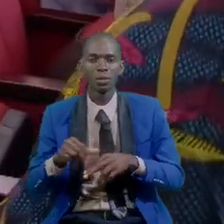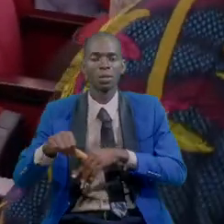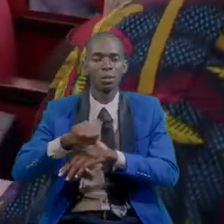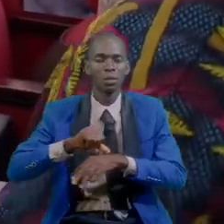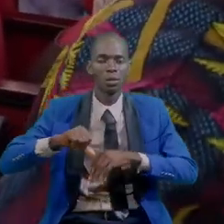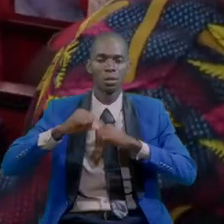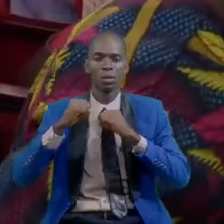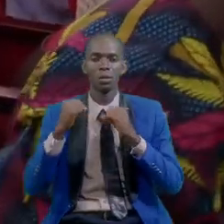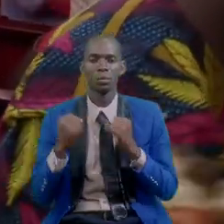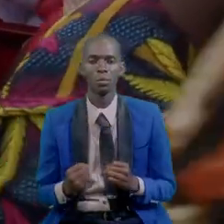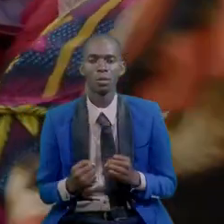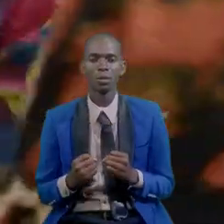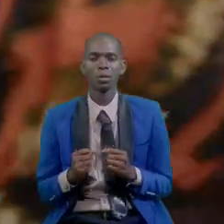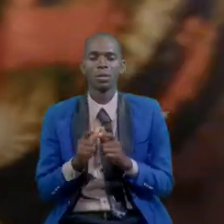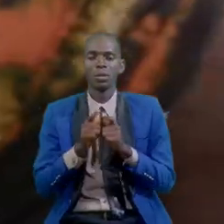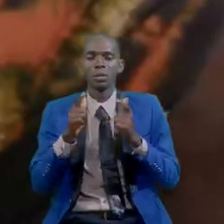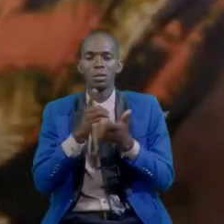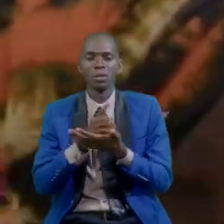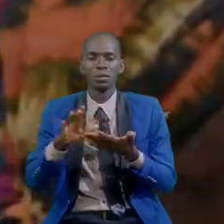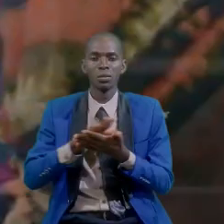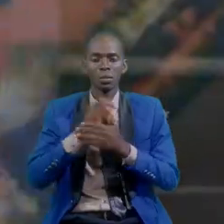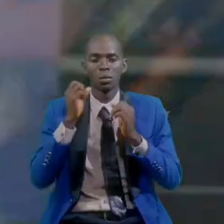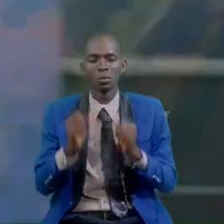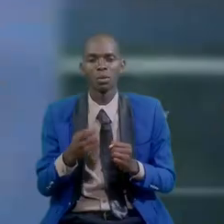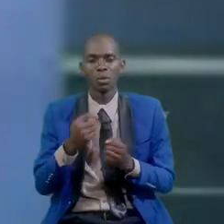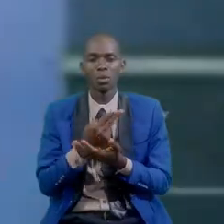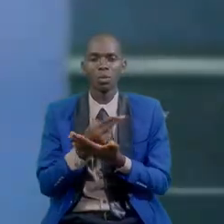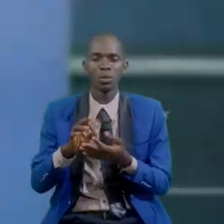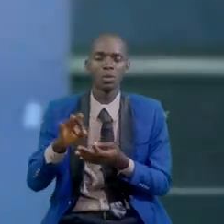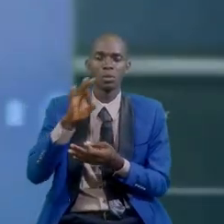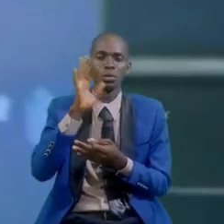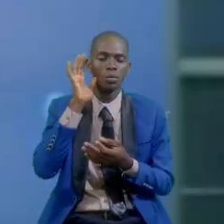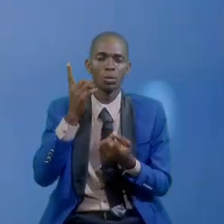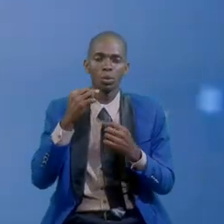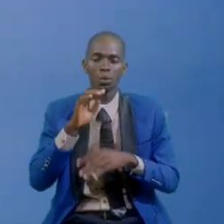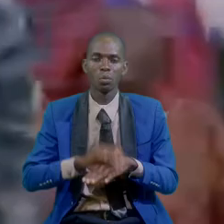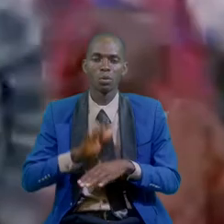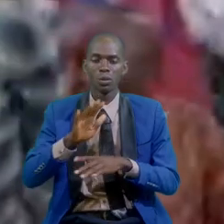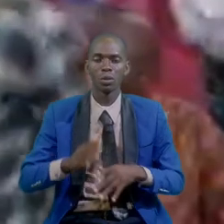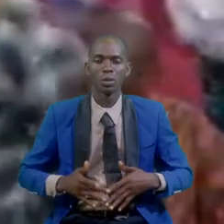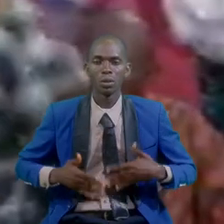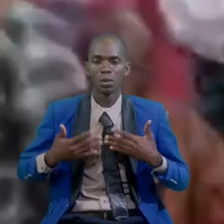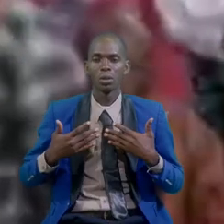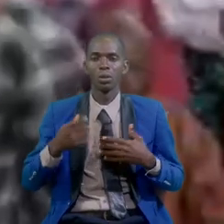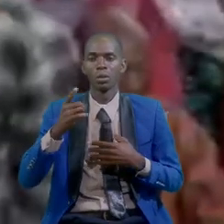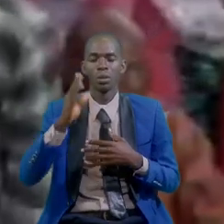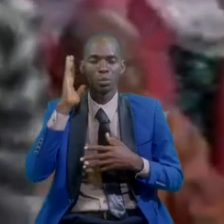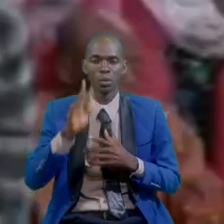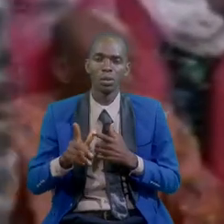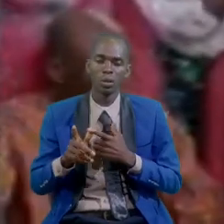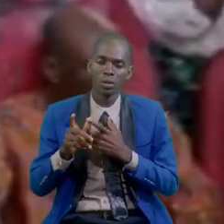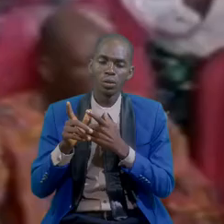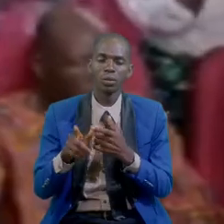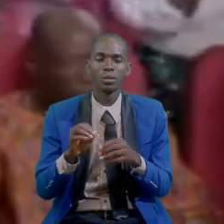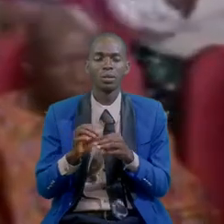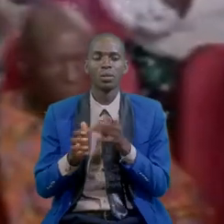power, supernatural, the Holy Spirit will take over your life. You will run.